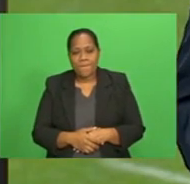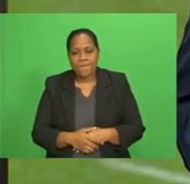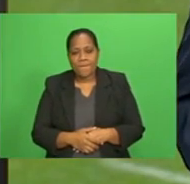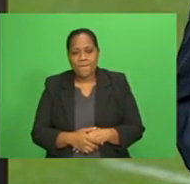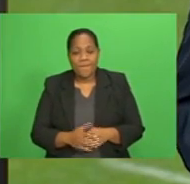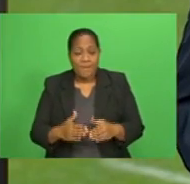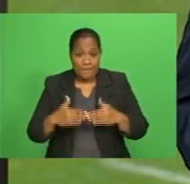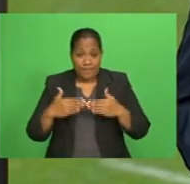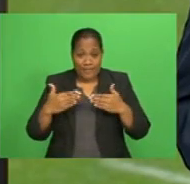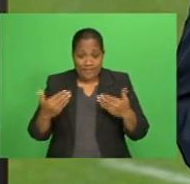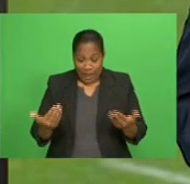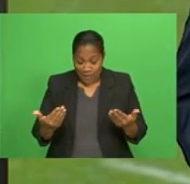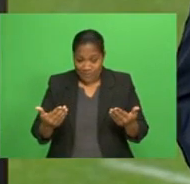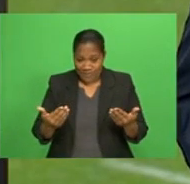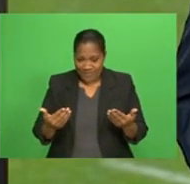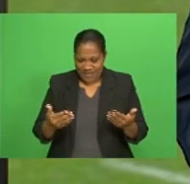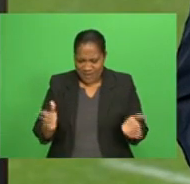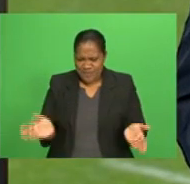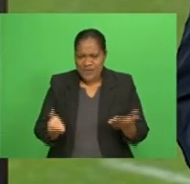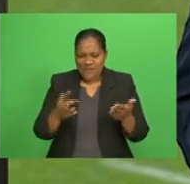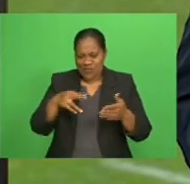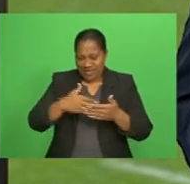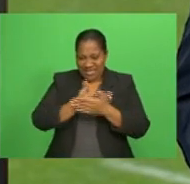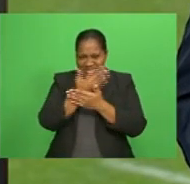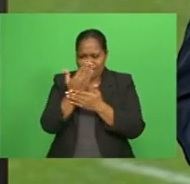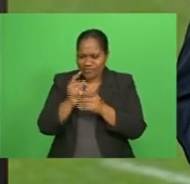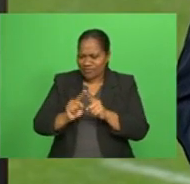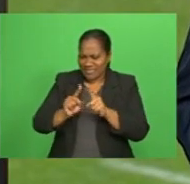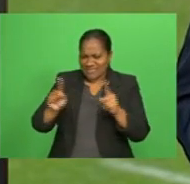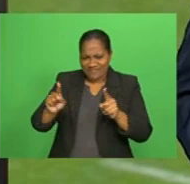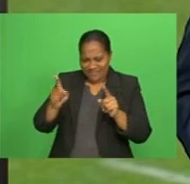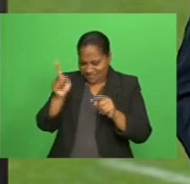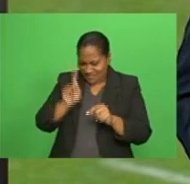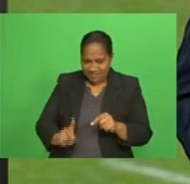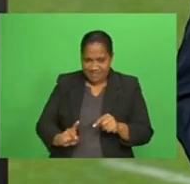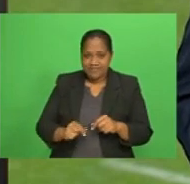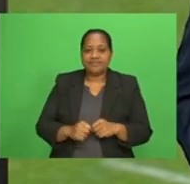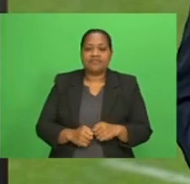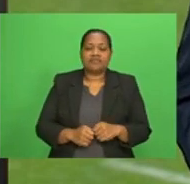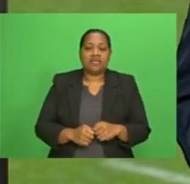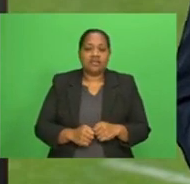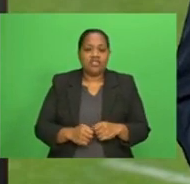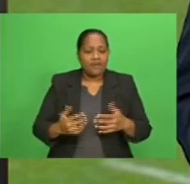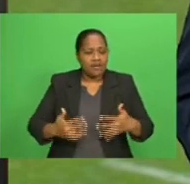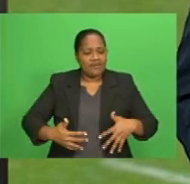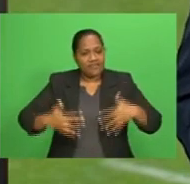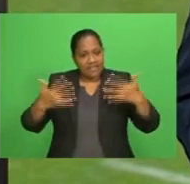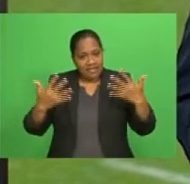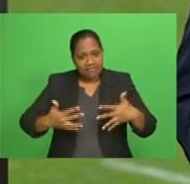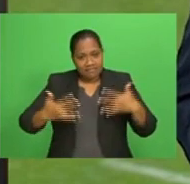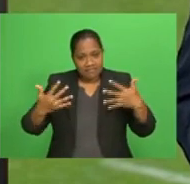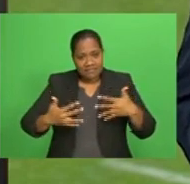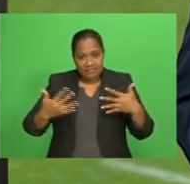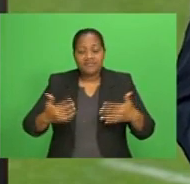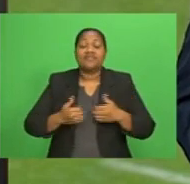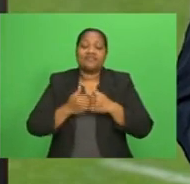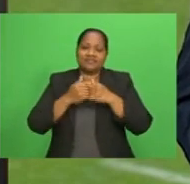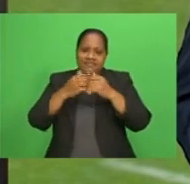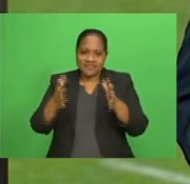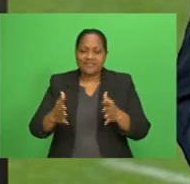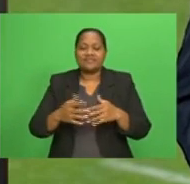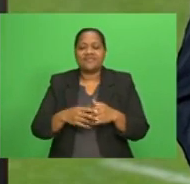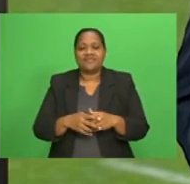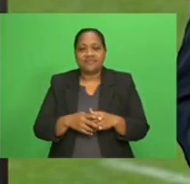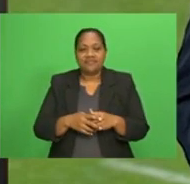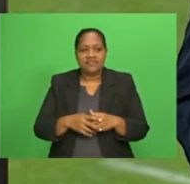Now, play of the day, it's a bit of a different feel here tonight with Super Rugby Aotearoa starting this weekend. The introduction of Golden Point